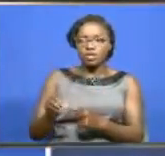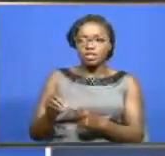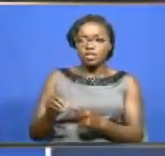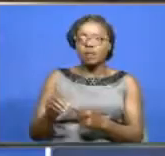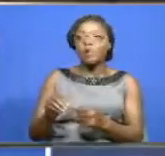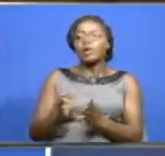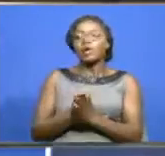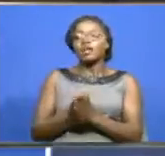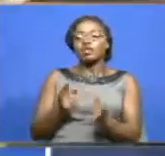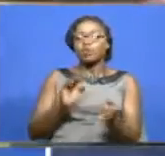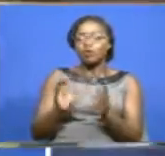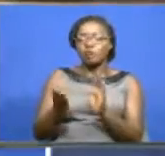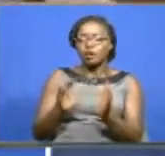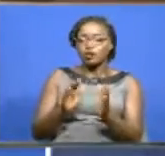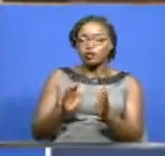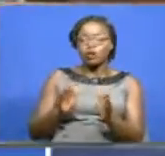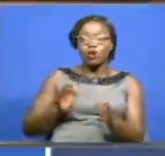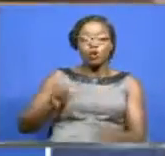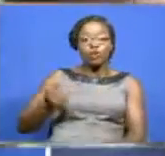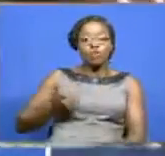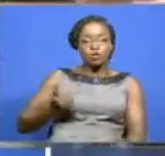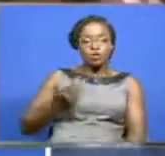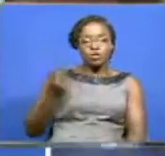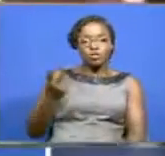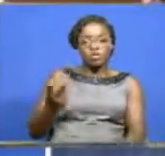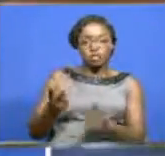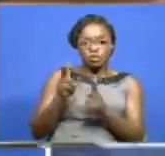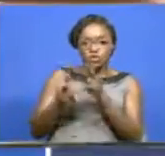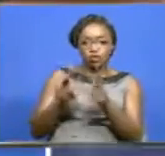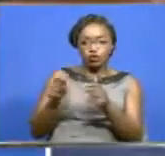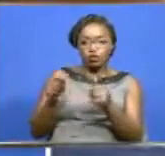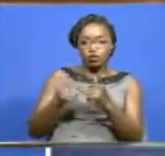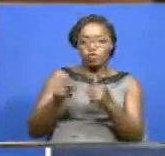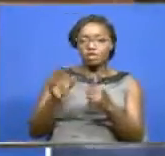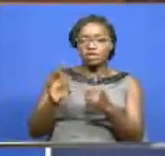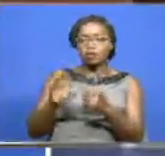27.6%. Reporting for Channel One News, I'm Jackie Wambiru.